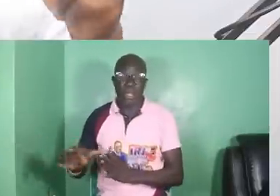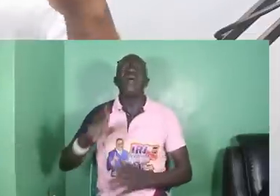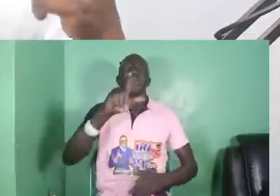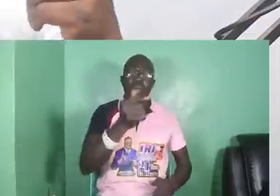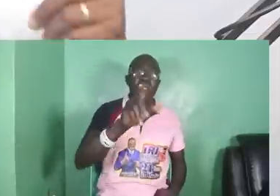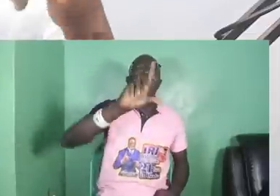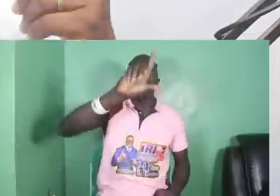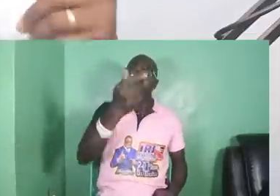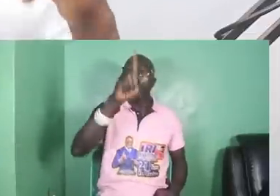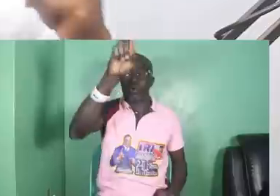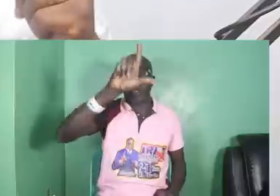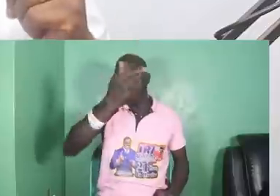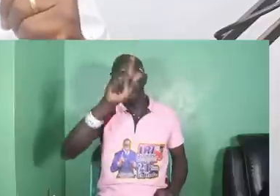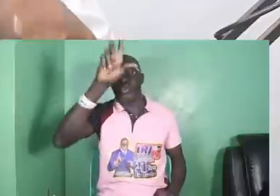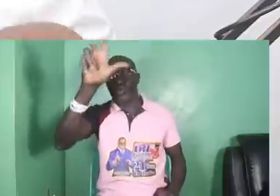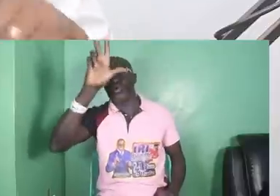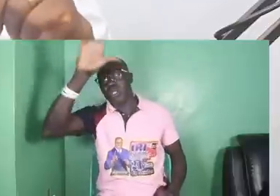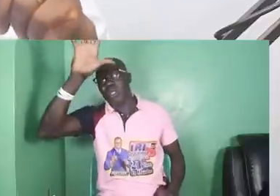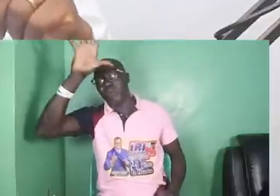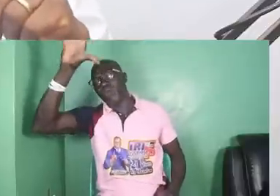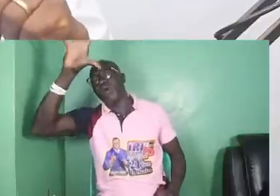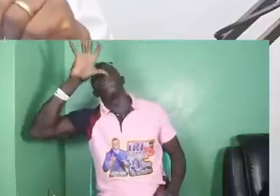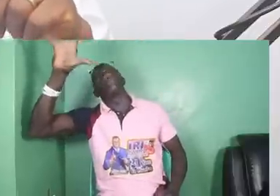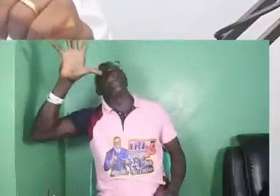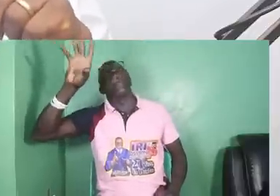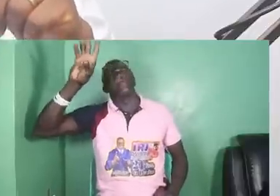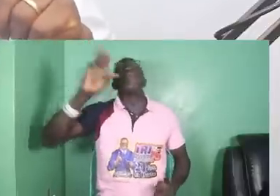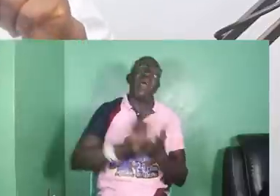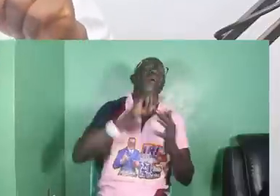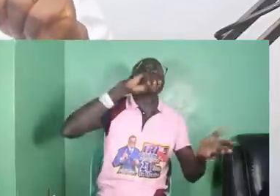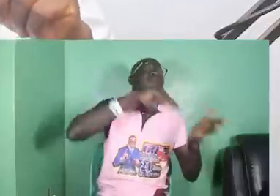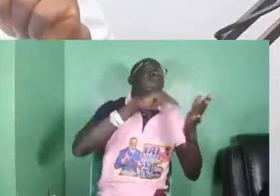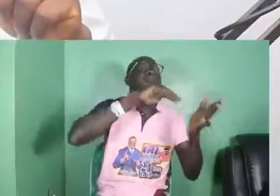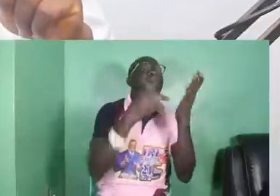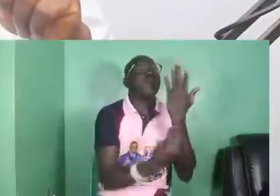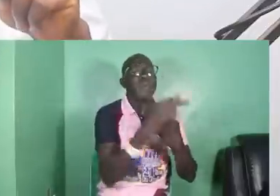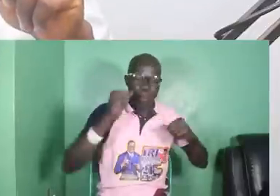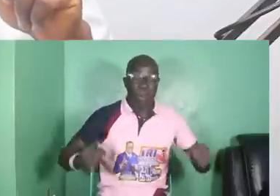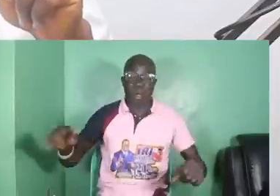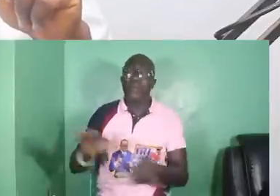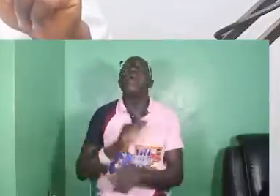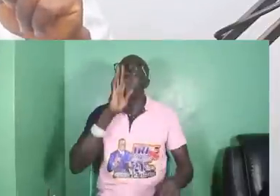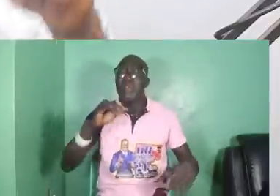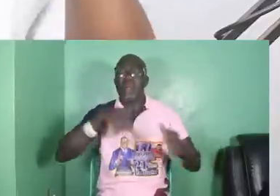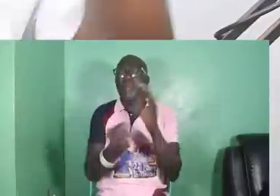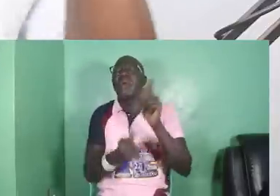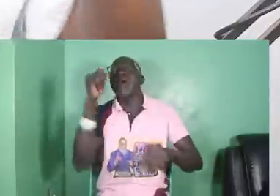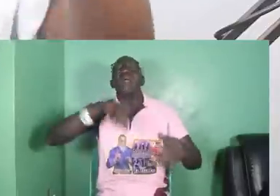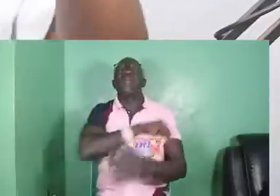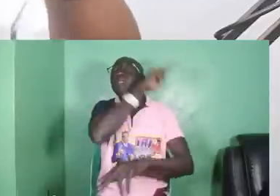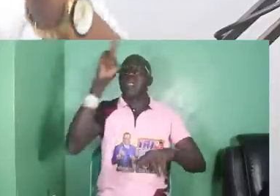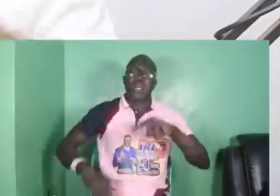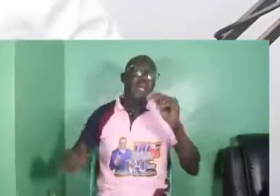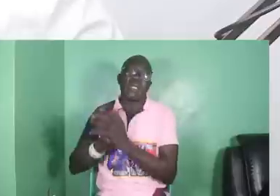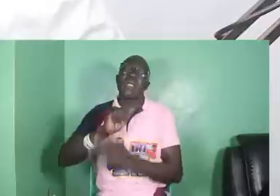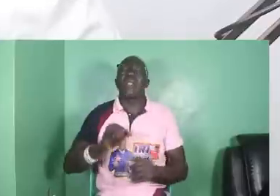You're not missing. You're not missing. You're not missing. You're not missing. You're not missing. You're not missing. You're not missing. You're not missing. You're not missing. You're not missing. You're not missing. You're not missing. You're not missing. You're not missing. You're not